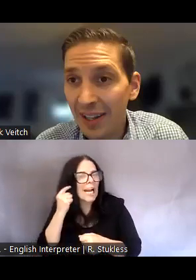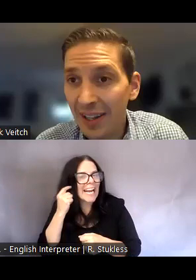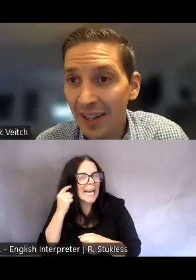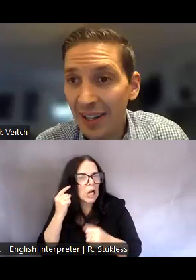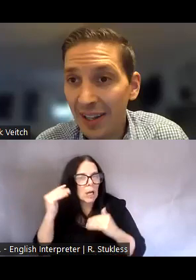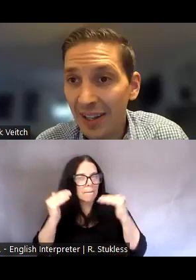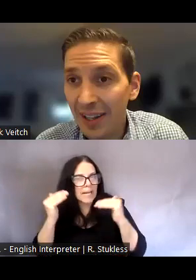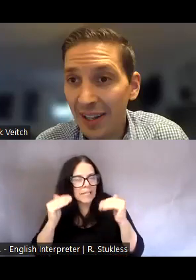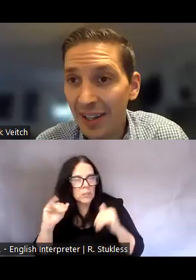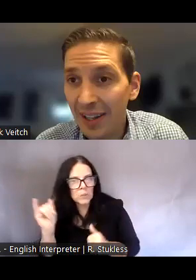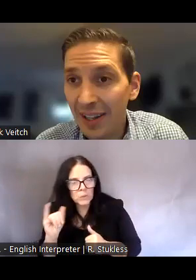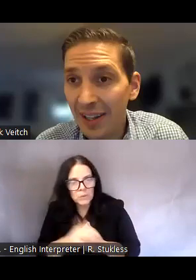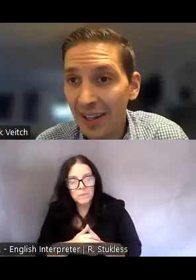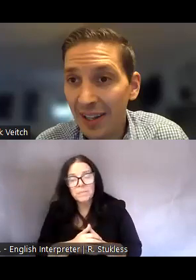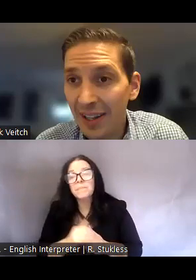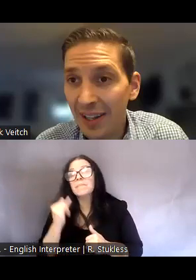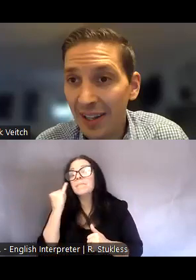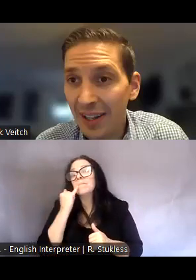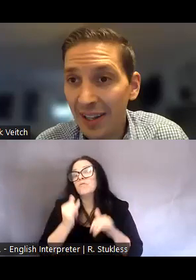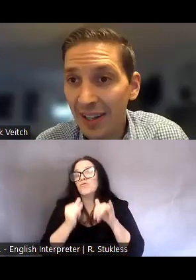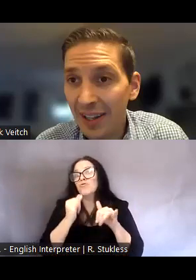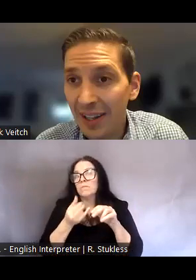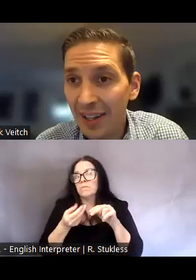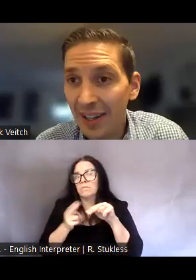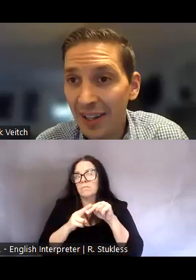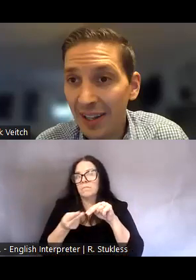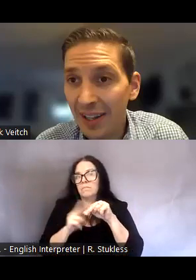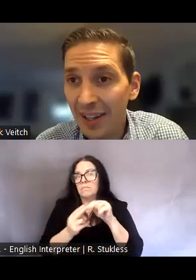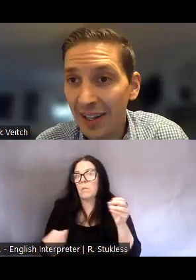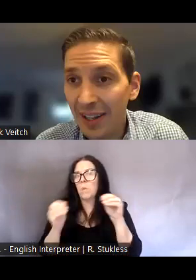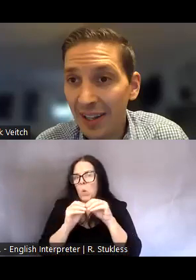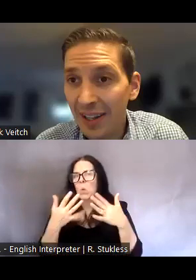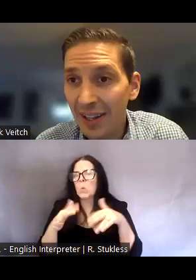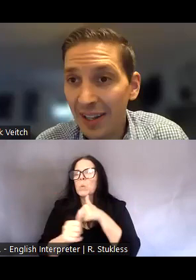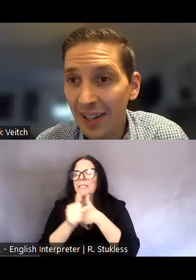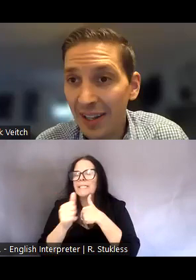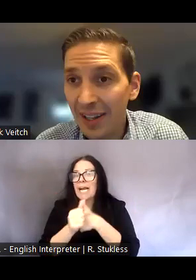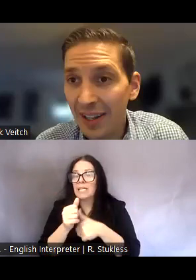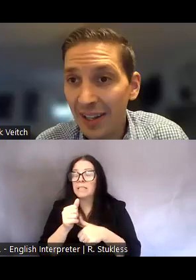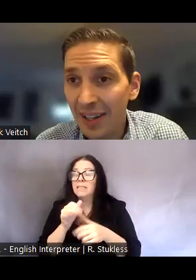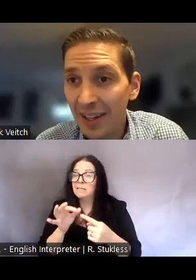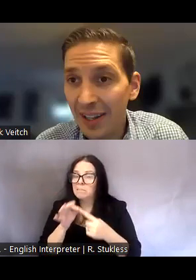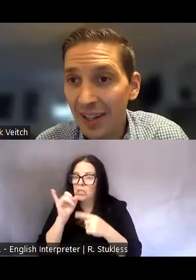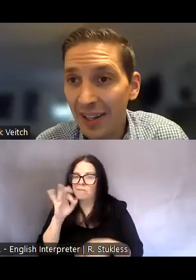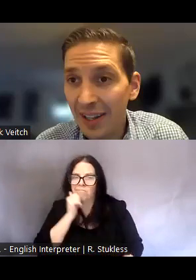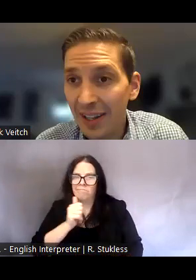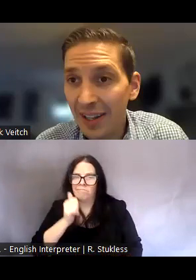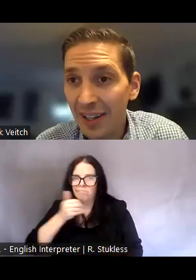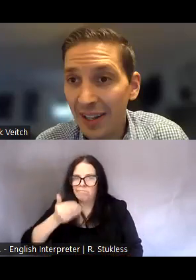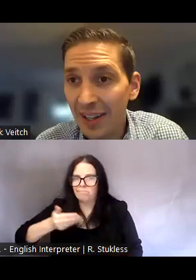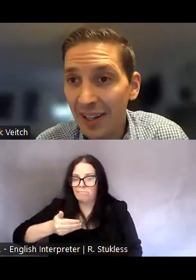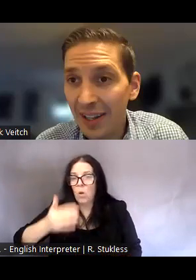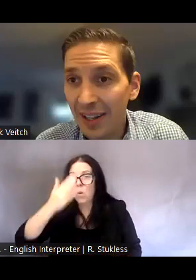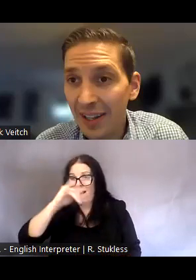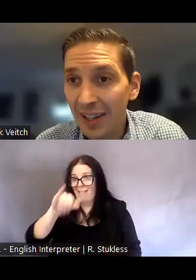Higher doses of alcohol are far more dangerous, particularly if consumed regularly, because areas of the brain